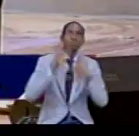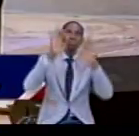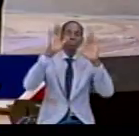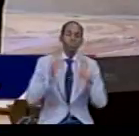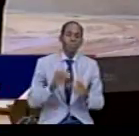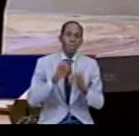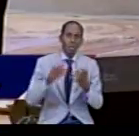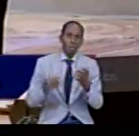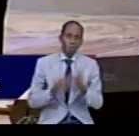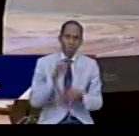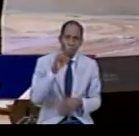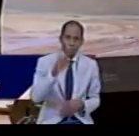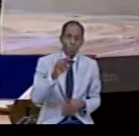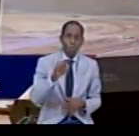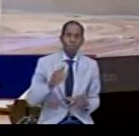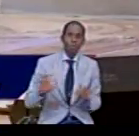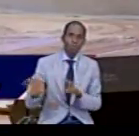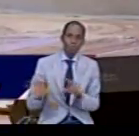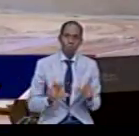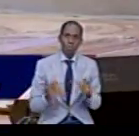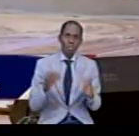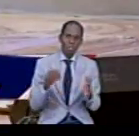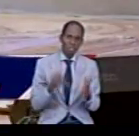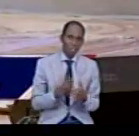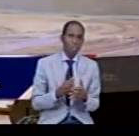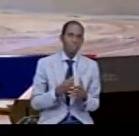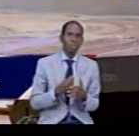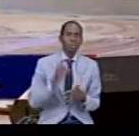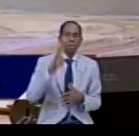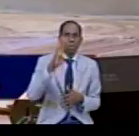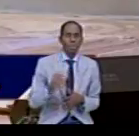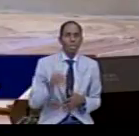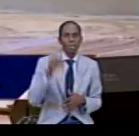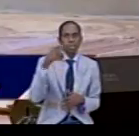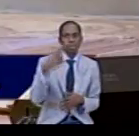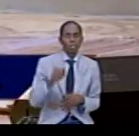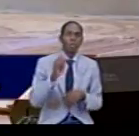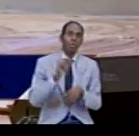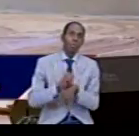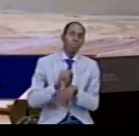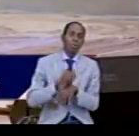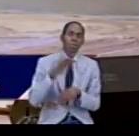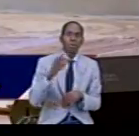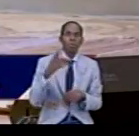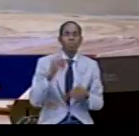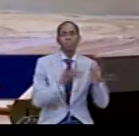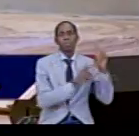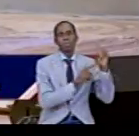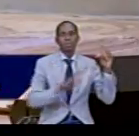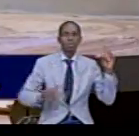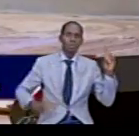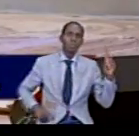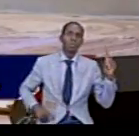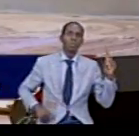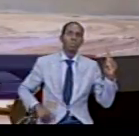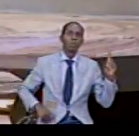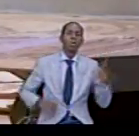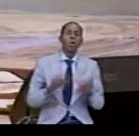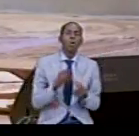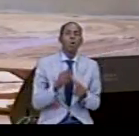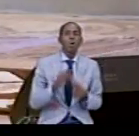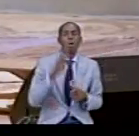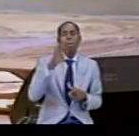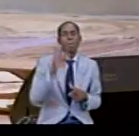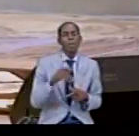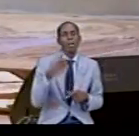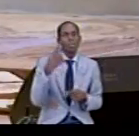you the ways he aged by The Works of the law or by the